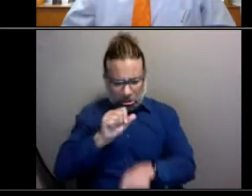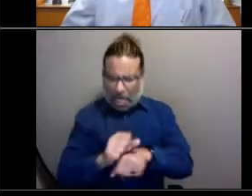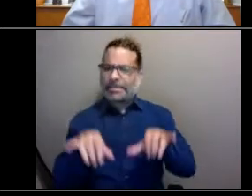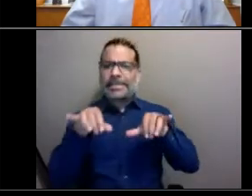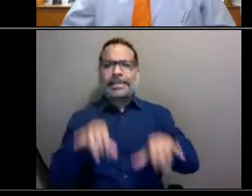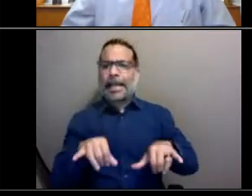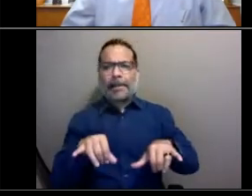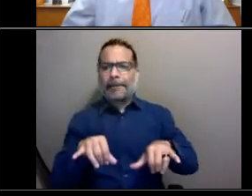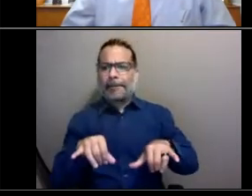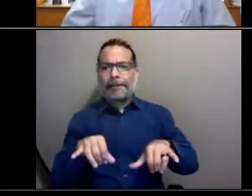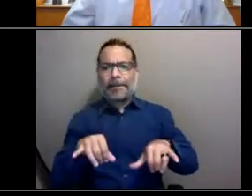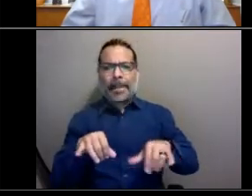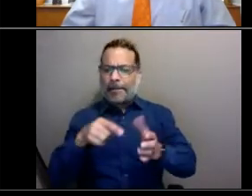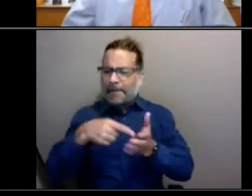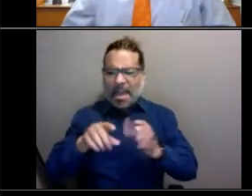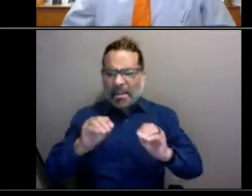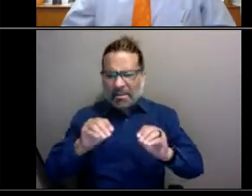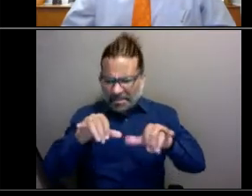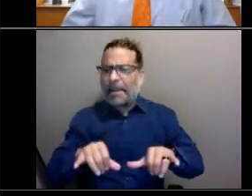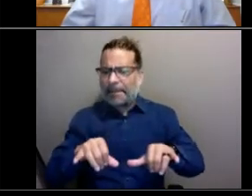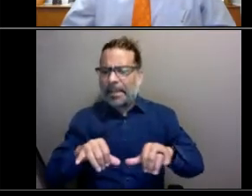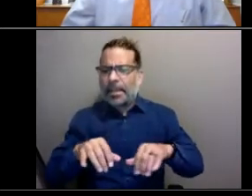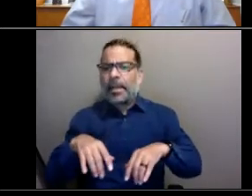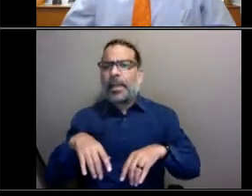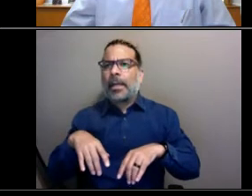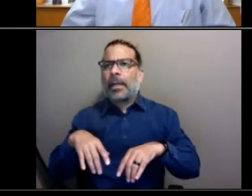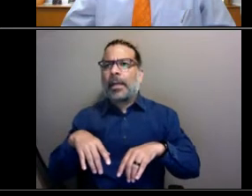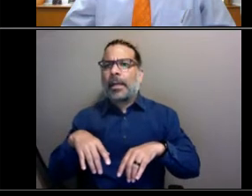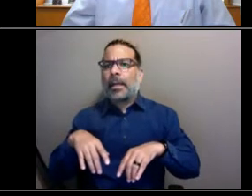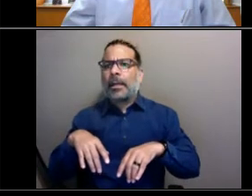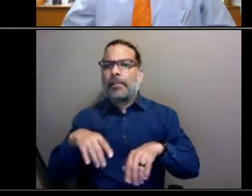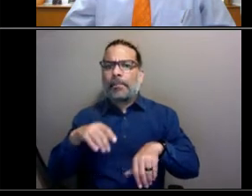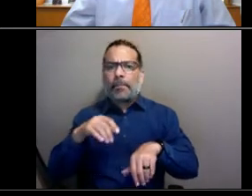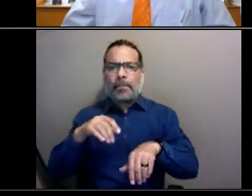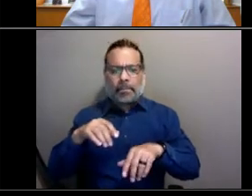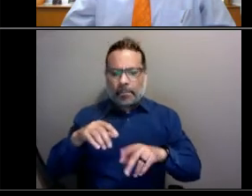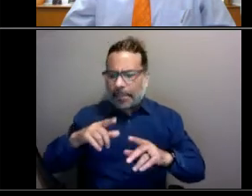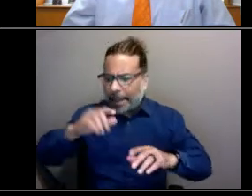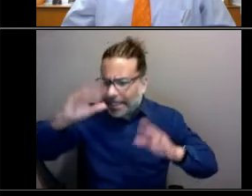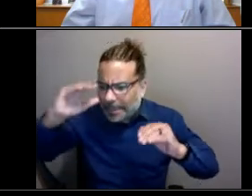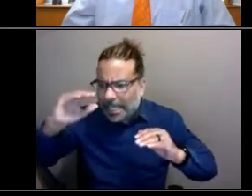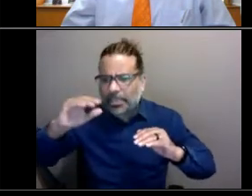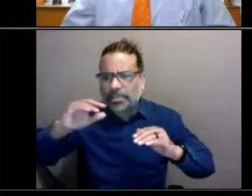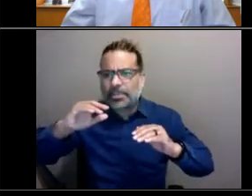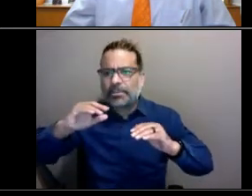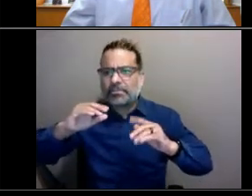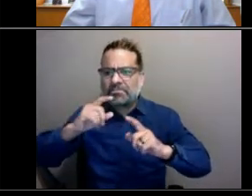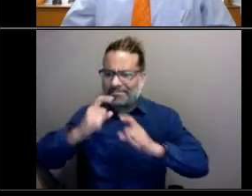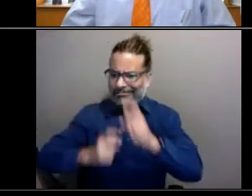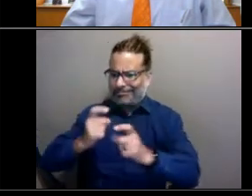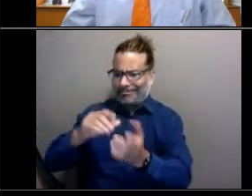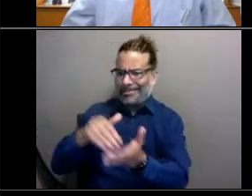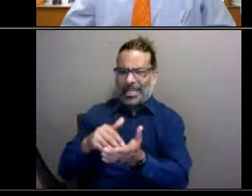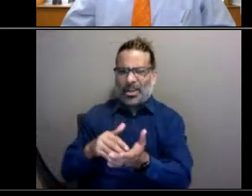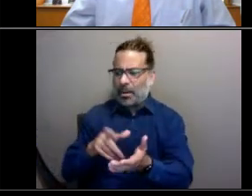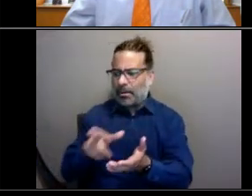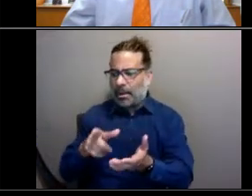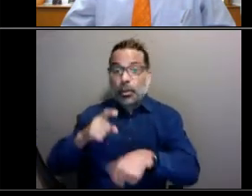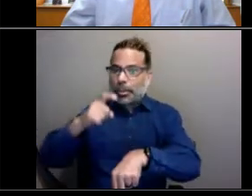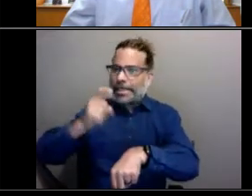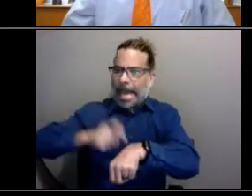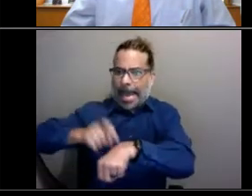didn't change the pay of the job, but didn't change the job itself, the expectations. If you've been in a distribution center, those are time-sensitive